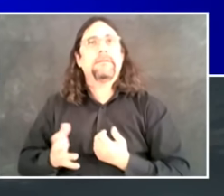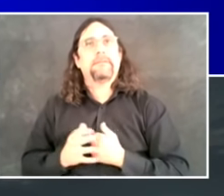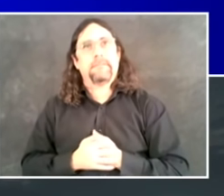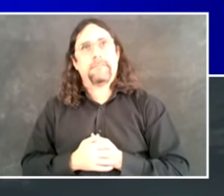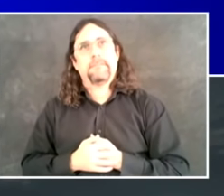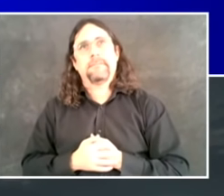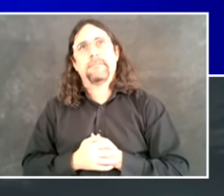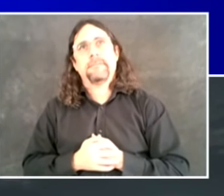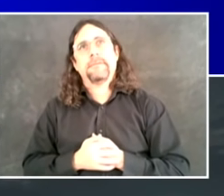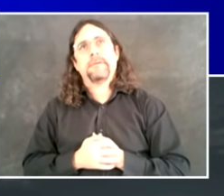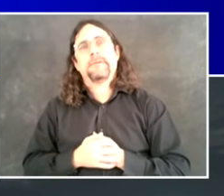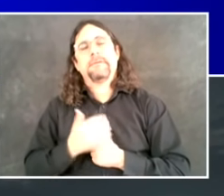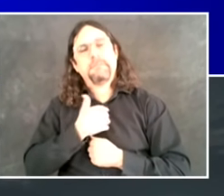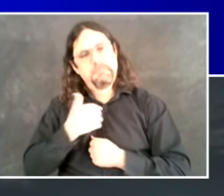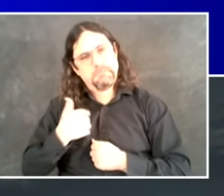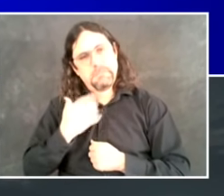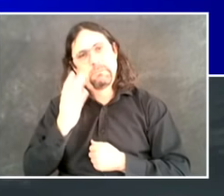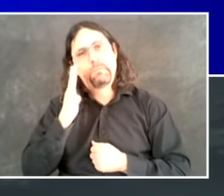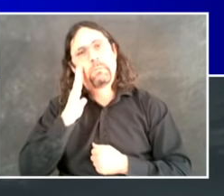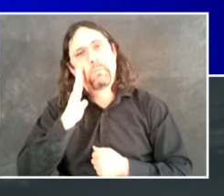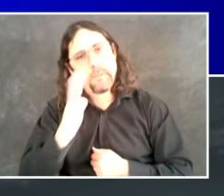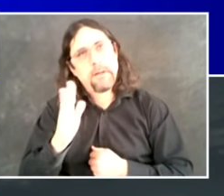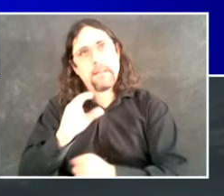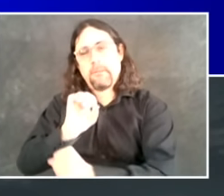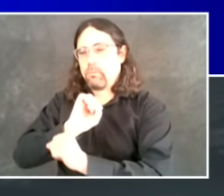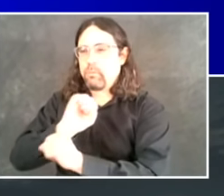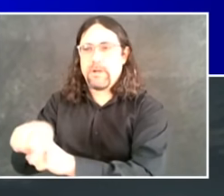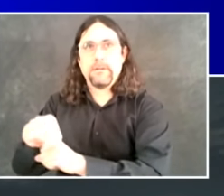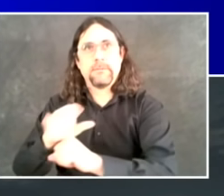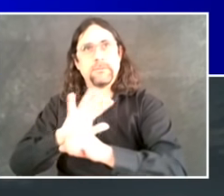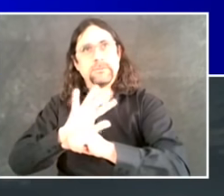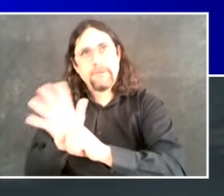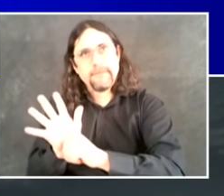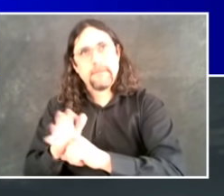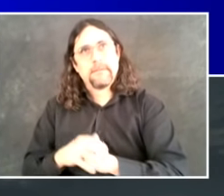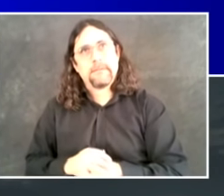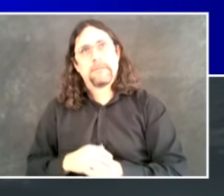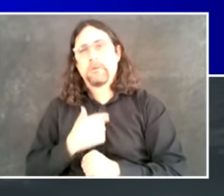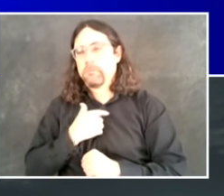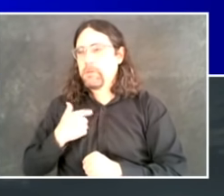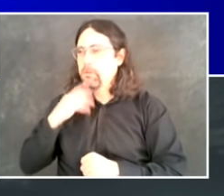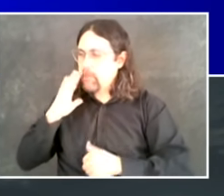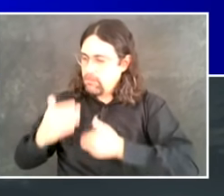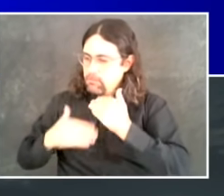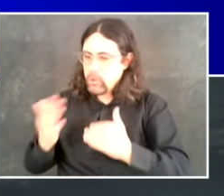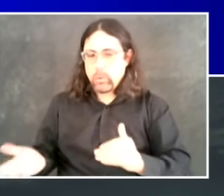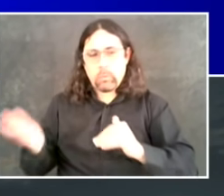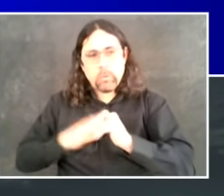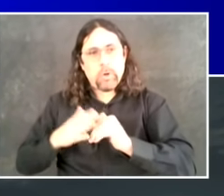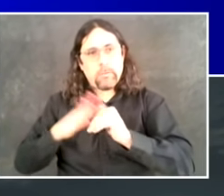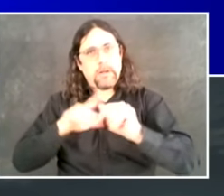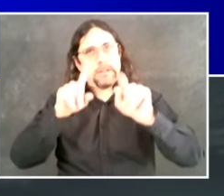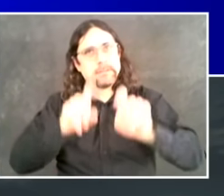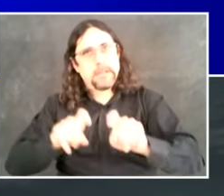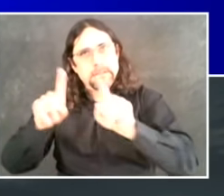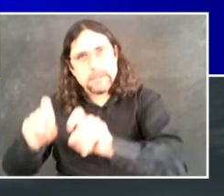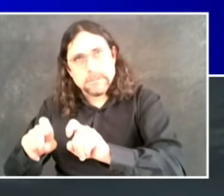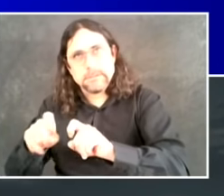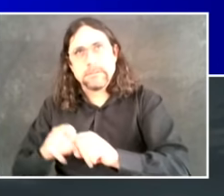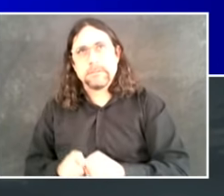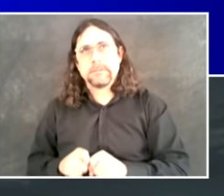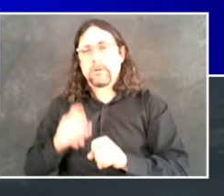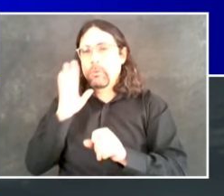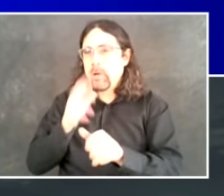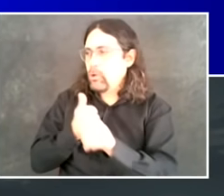isolating, quarantining, all these strategies that work. We're going to do it on a vast scale, but in the meantime, we continue to fight that